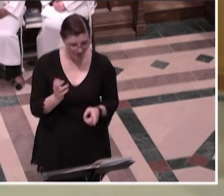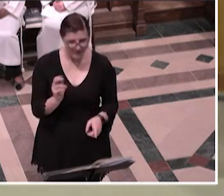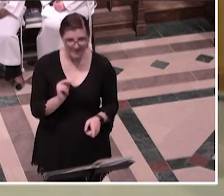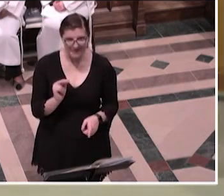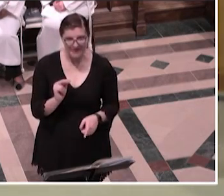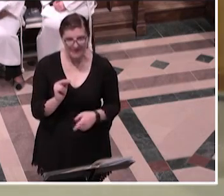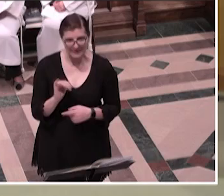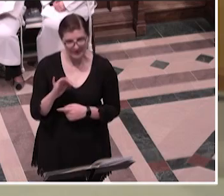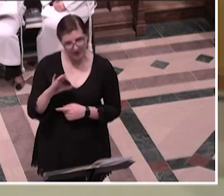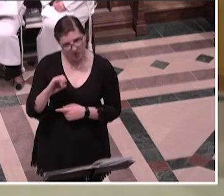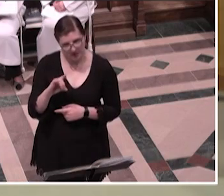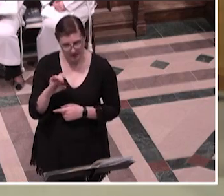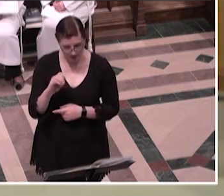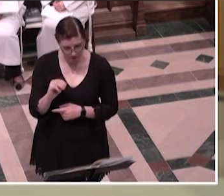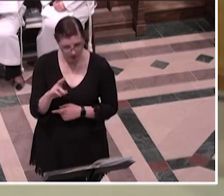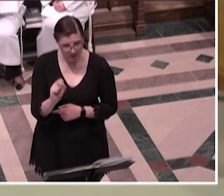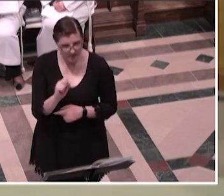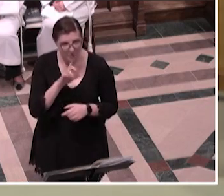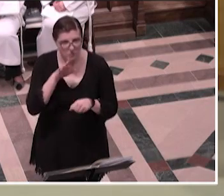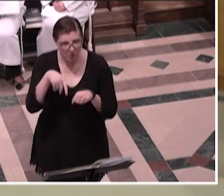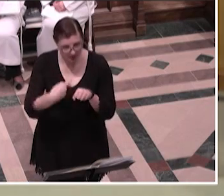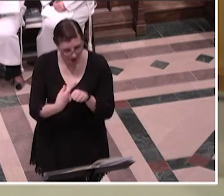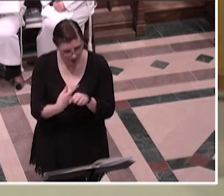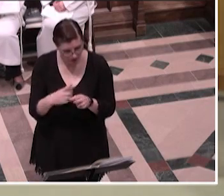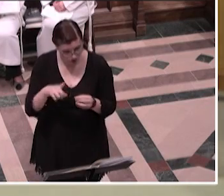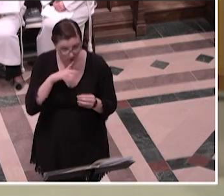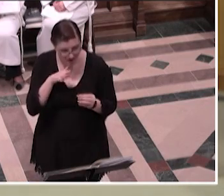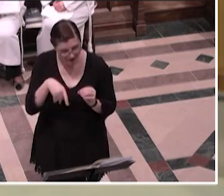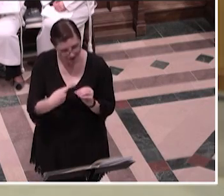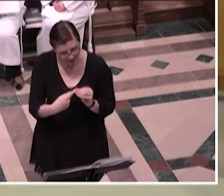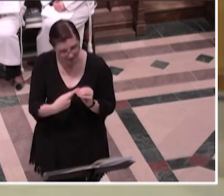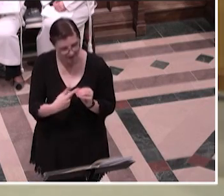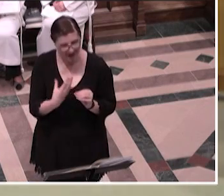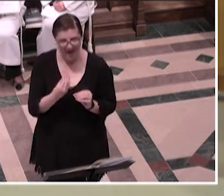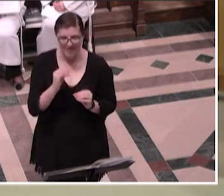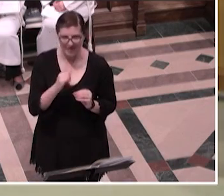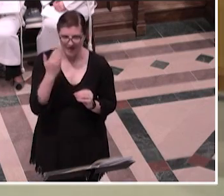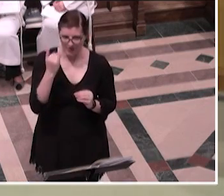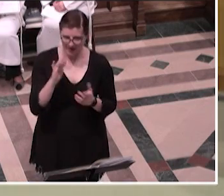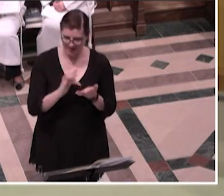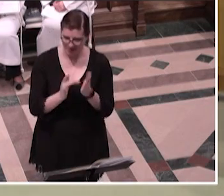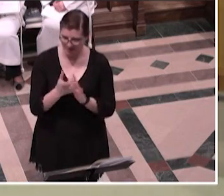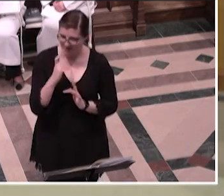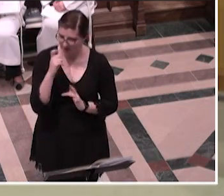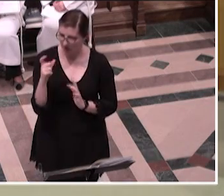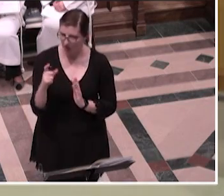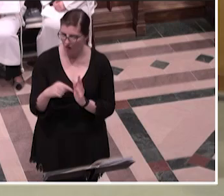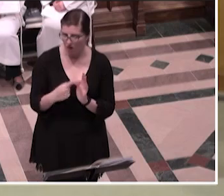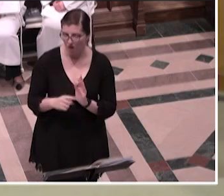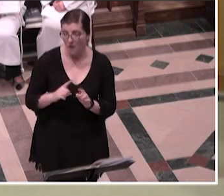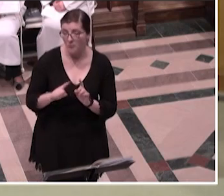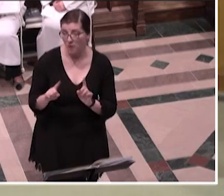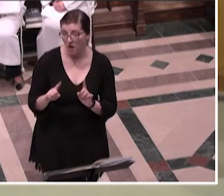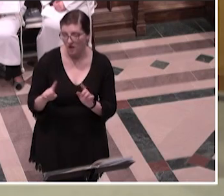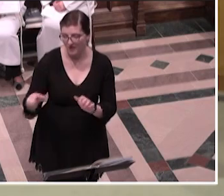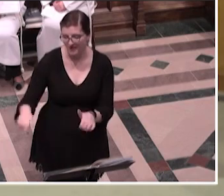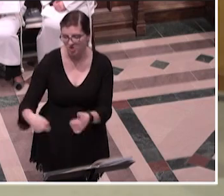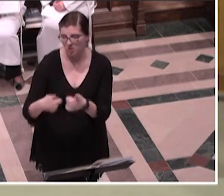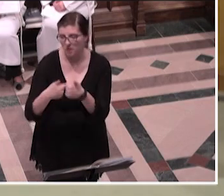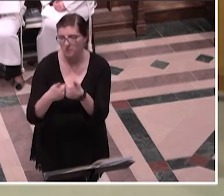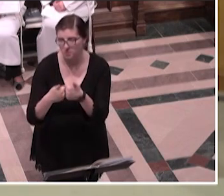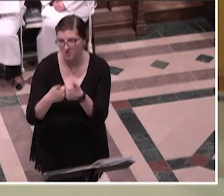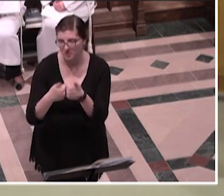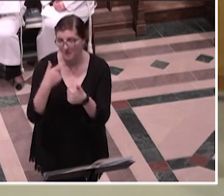himself. And I think why Jesus doesn't excoriate him, even though he does challenge him.